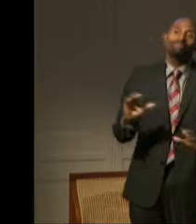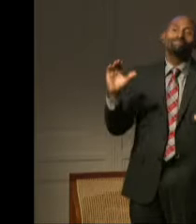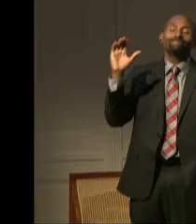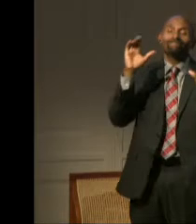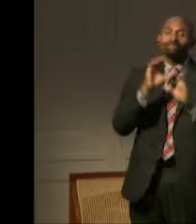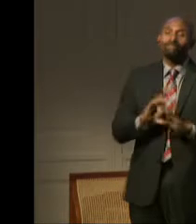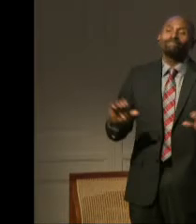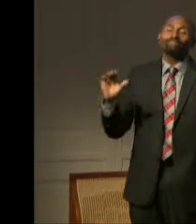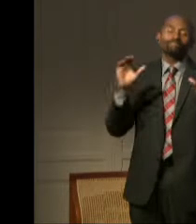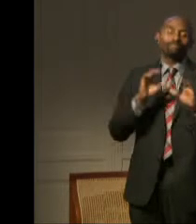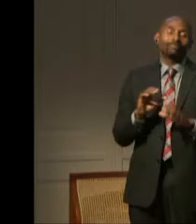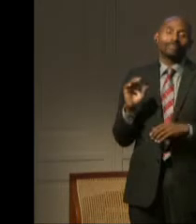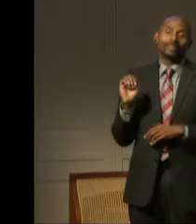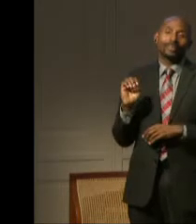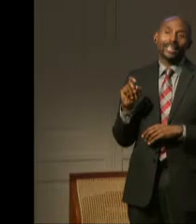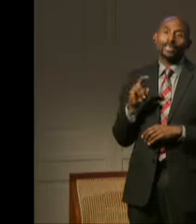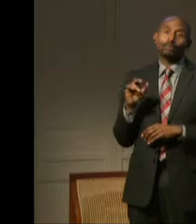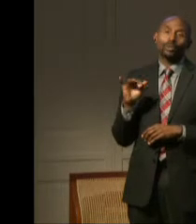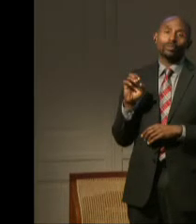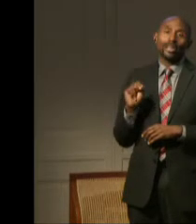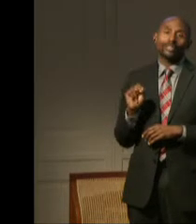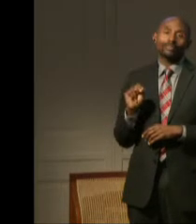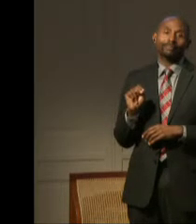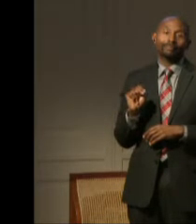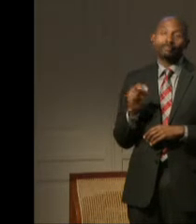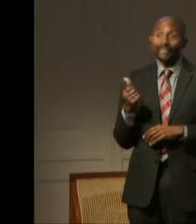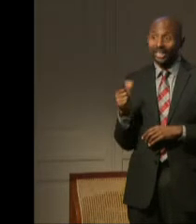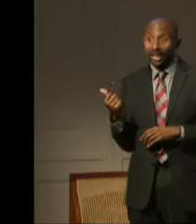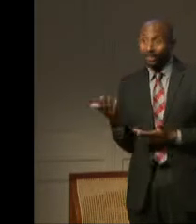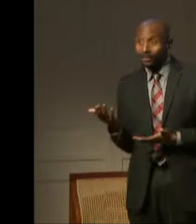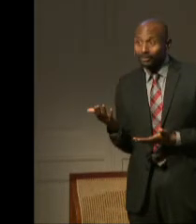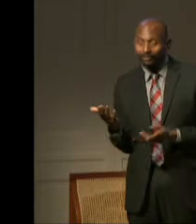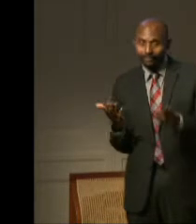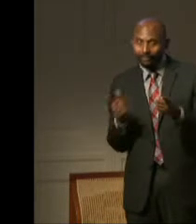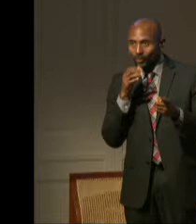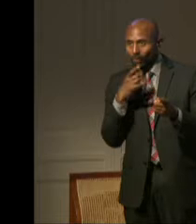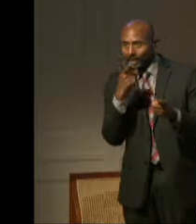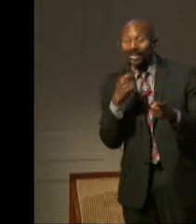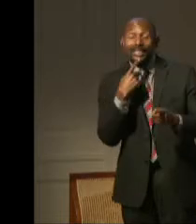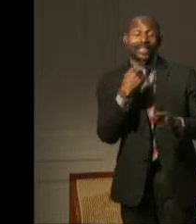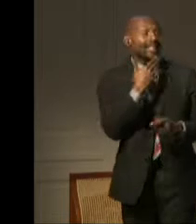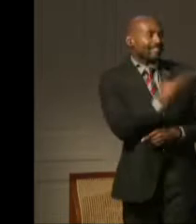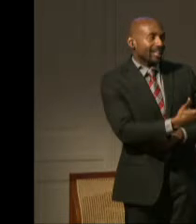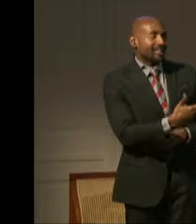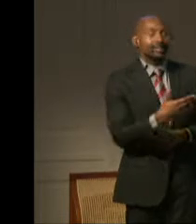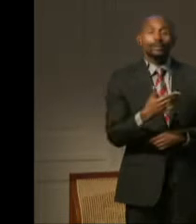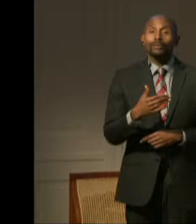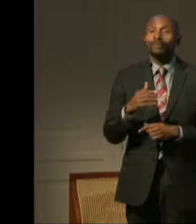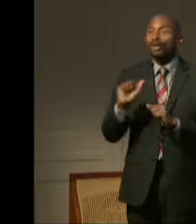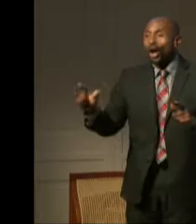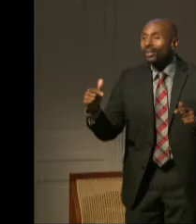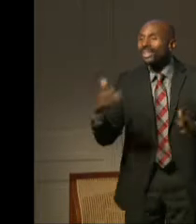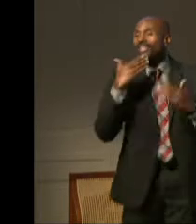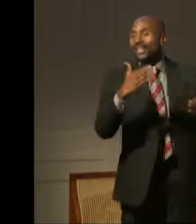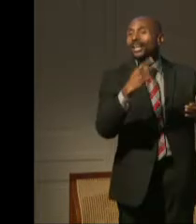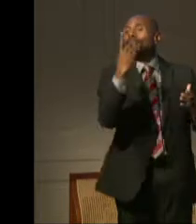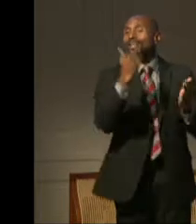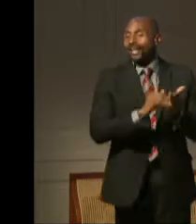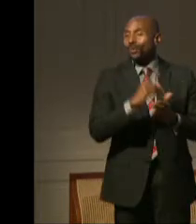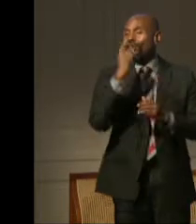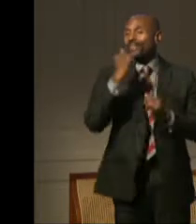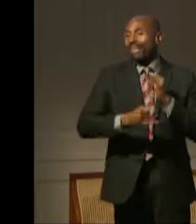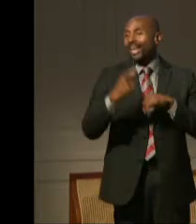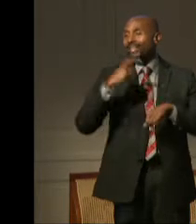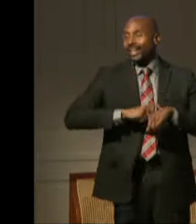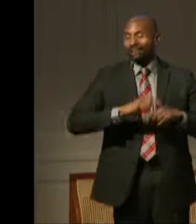Any other questions? Well, thank you, Chad, and I'd ask everybody to thank our keynote as well one last time. Thank